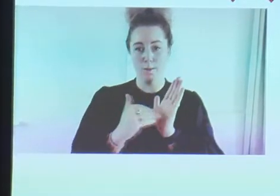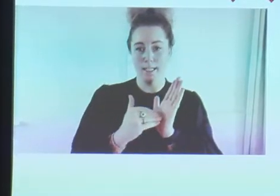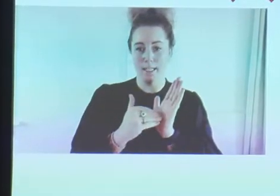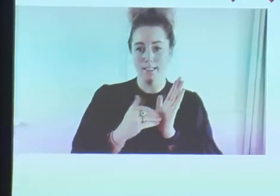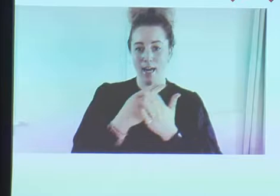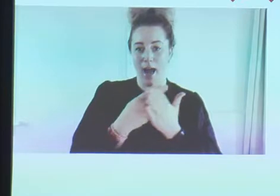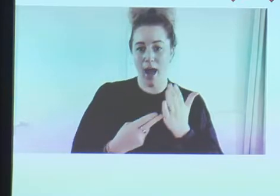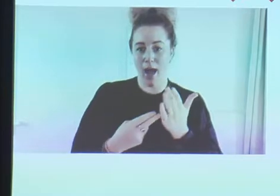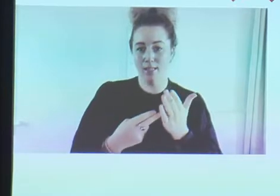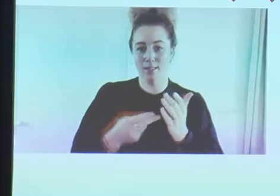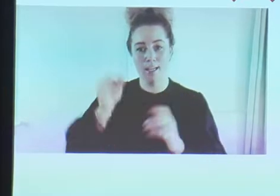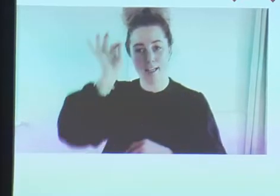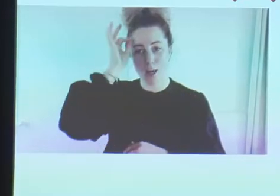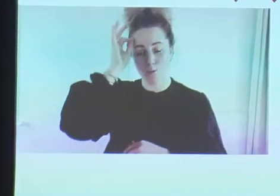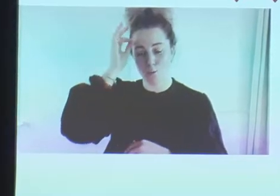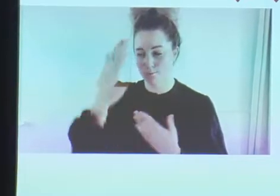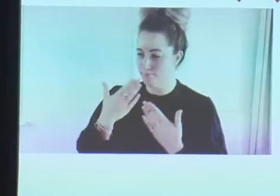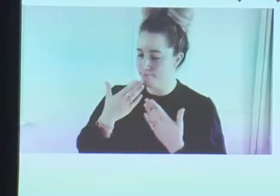metakimata